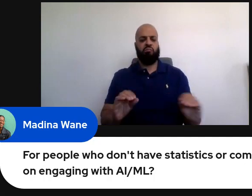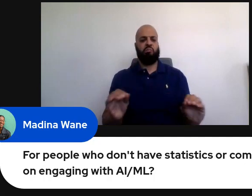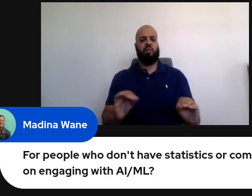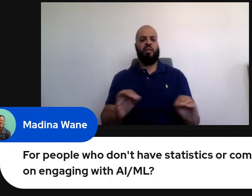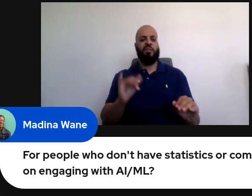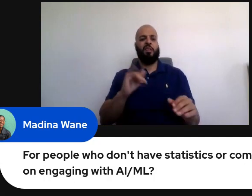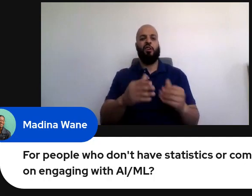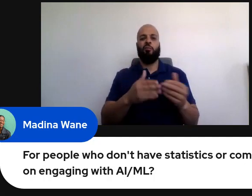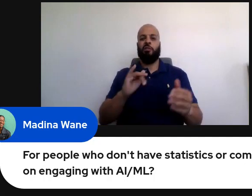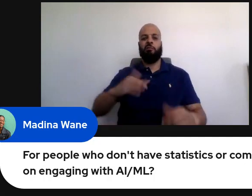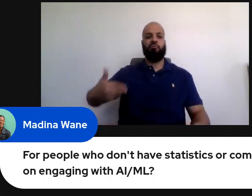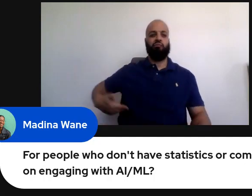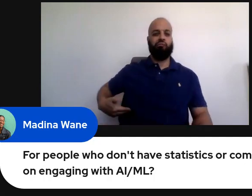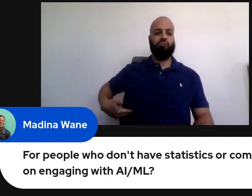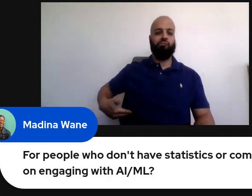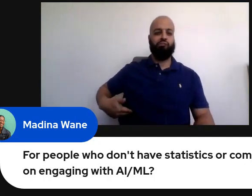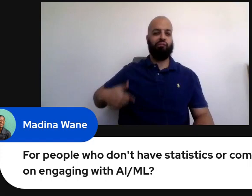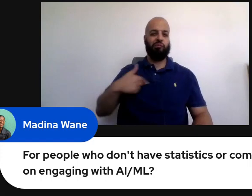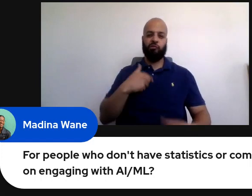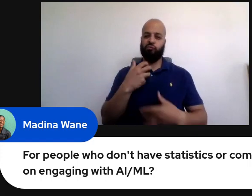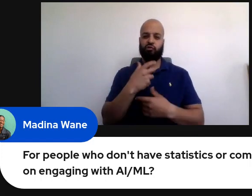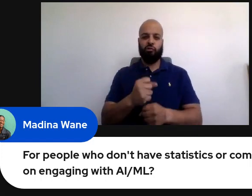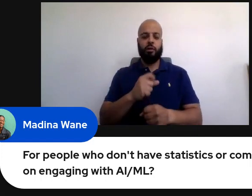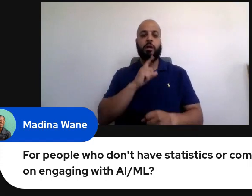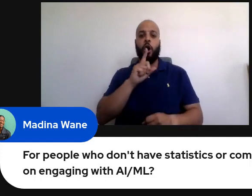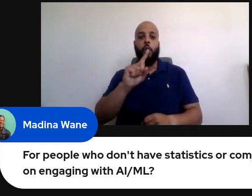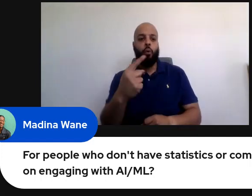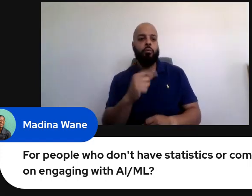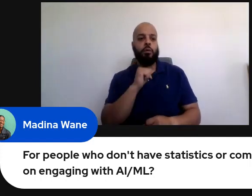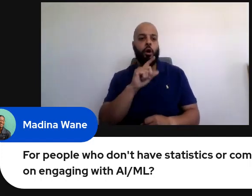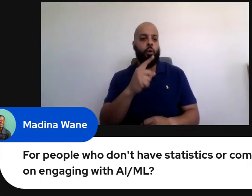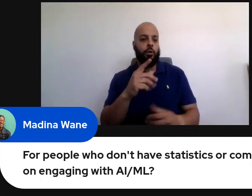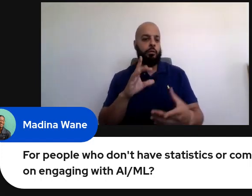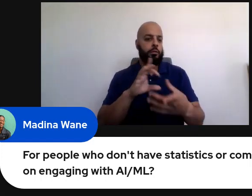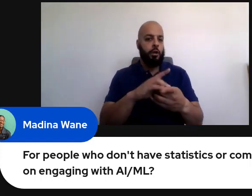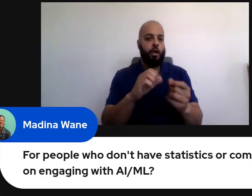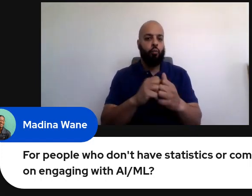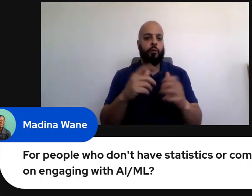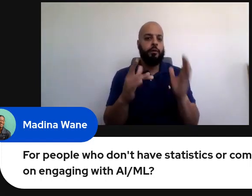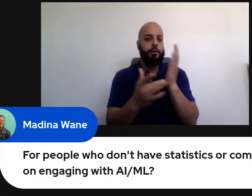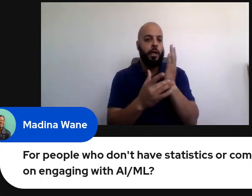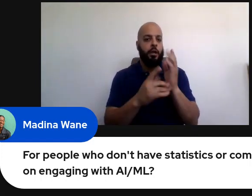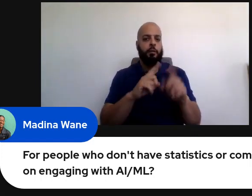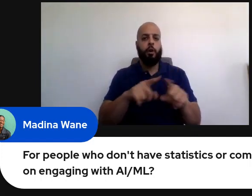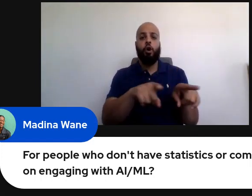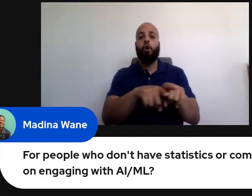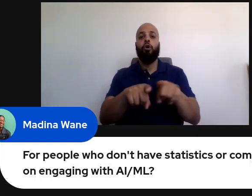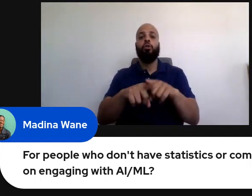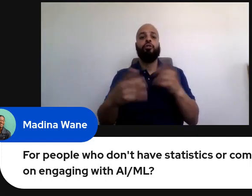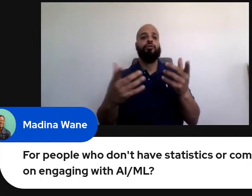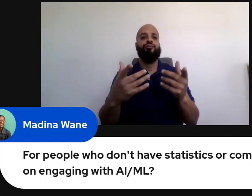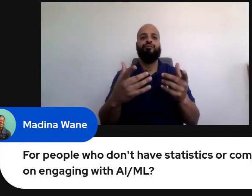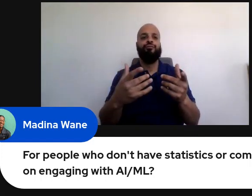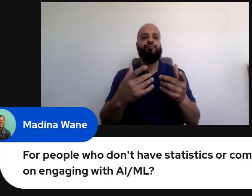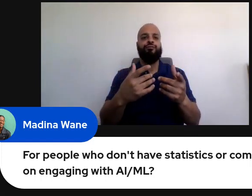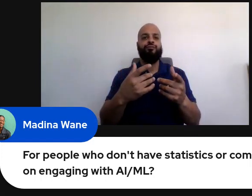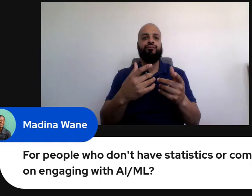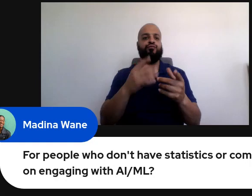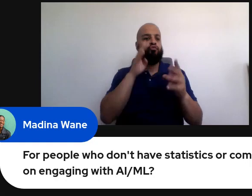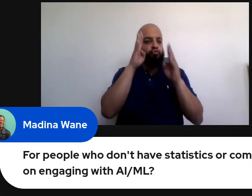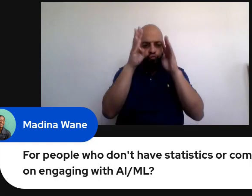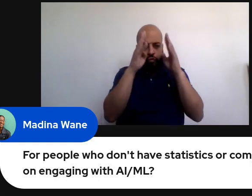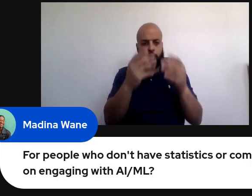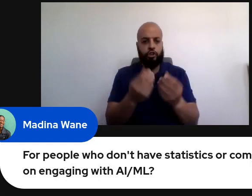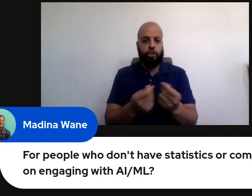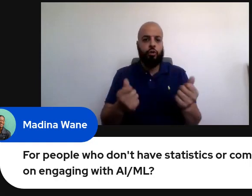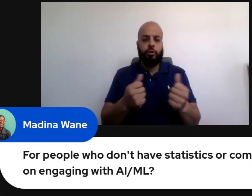second nature, that we are not just engaging with technology as consumers of technology, but we are also deploying solutions. And I think this is